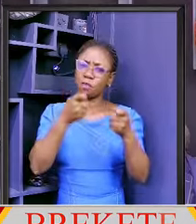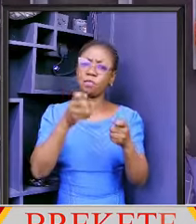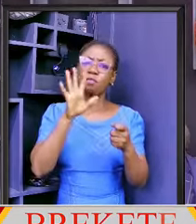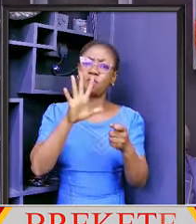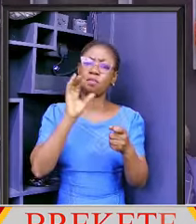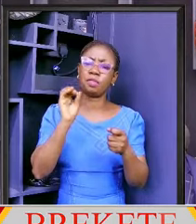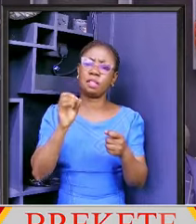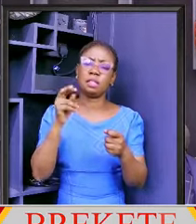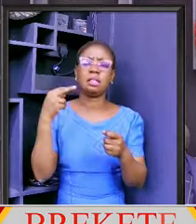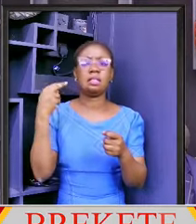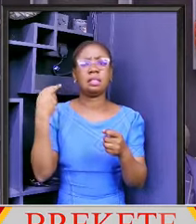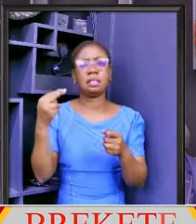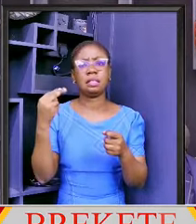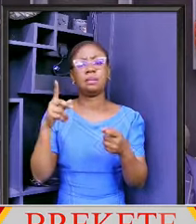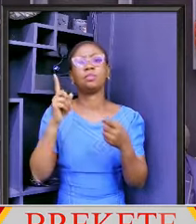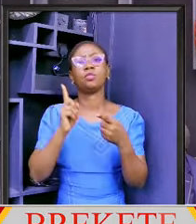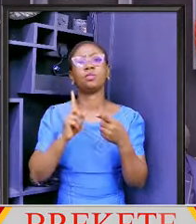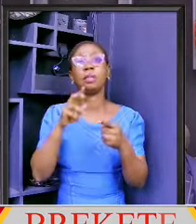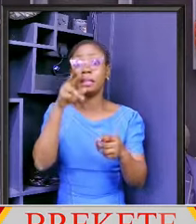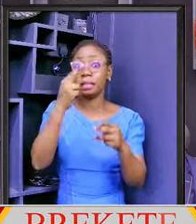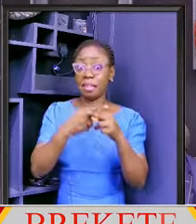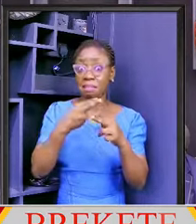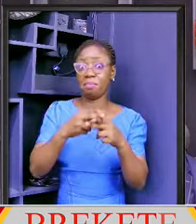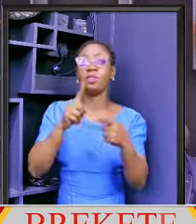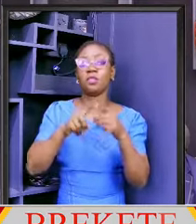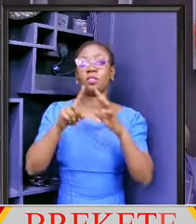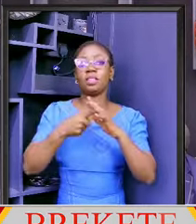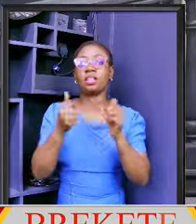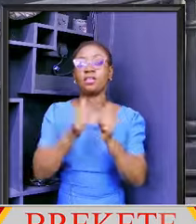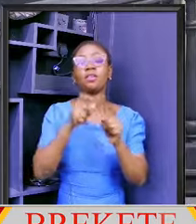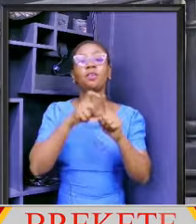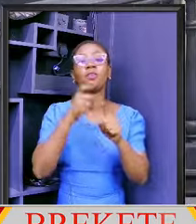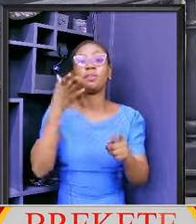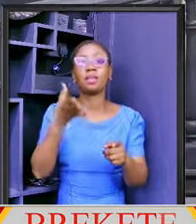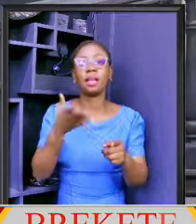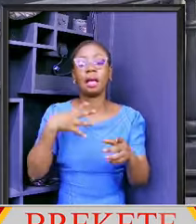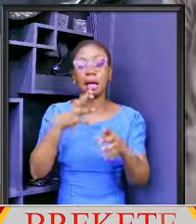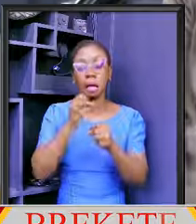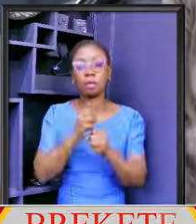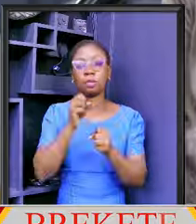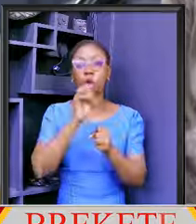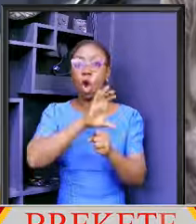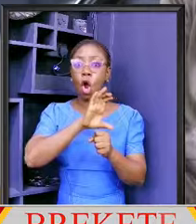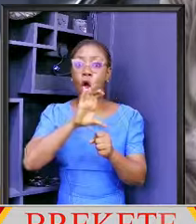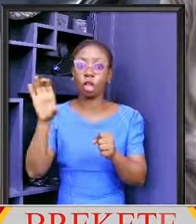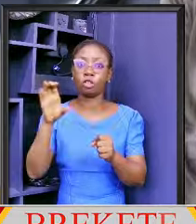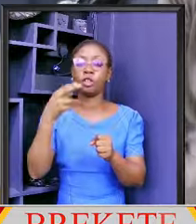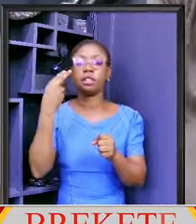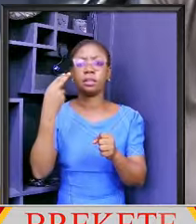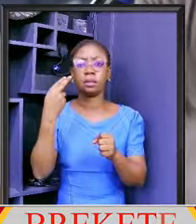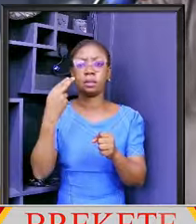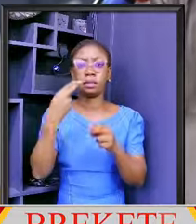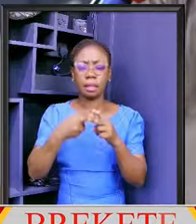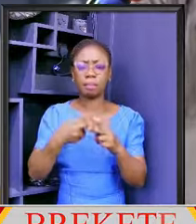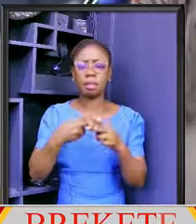From that 15 name, I got 100. From 100, all the streets was carried along. But do you know the